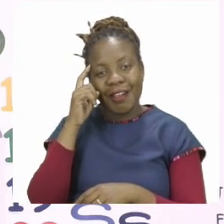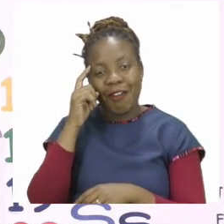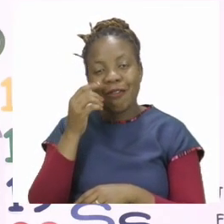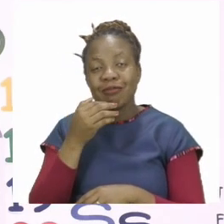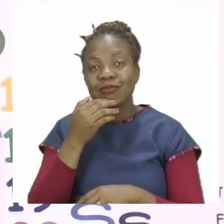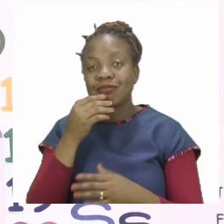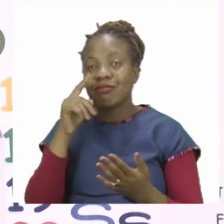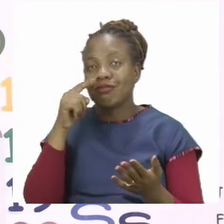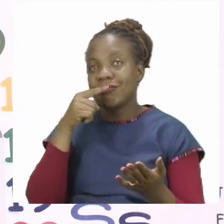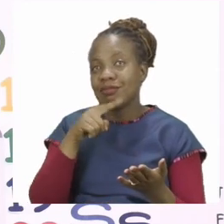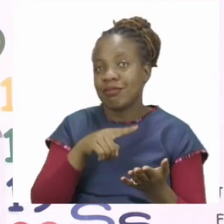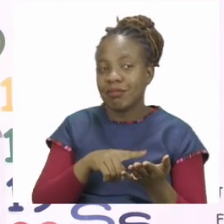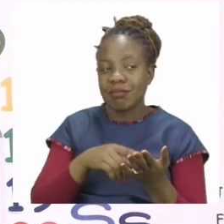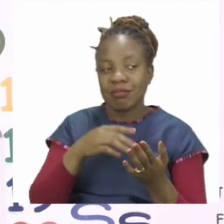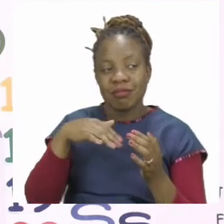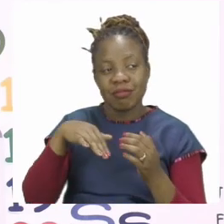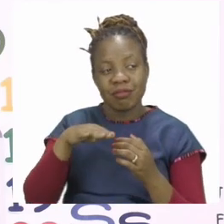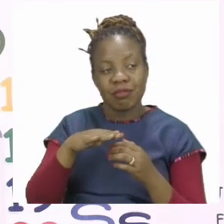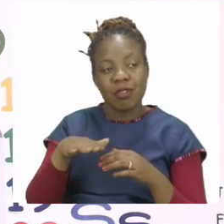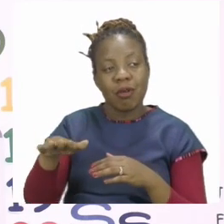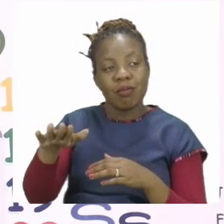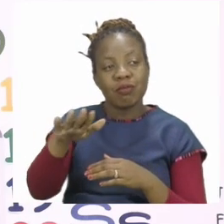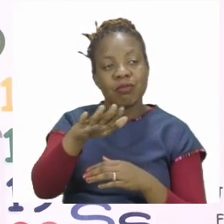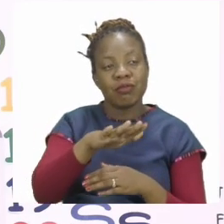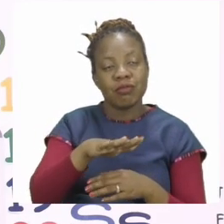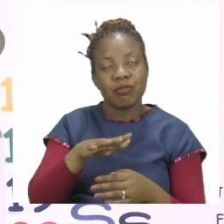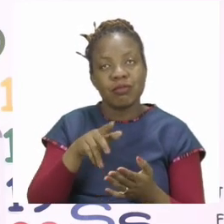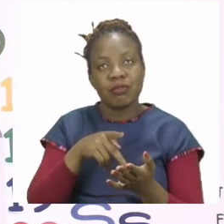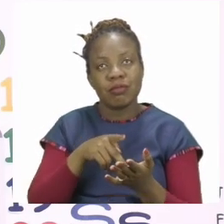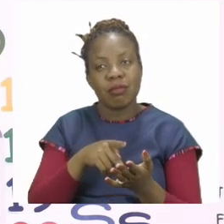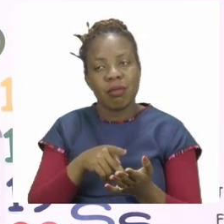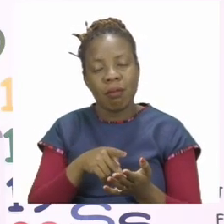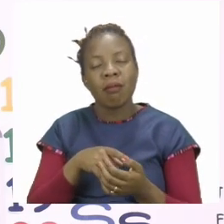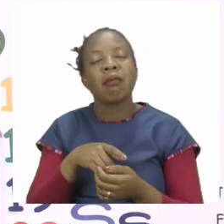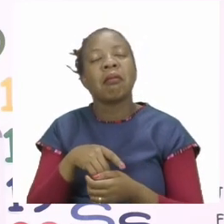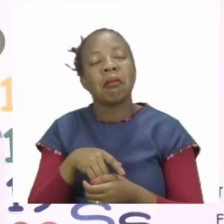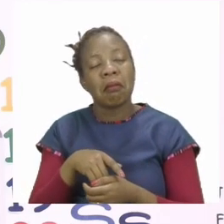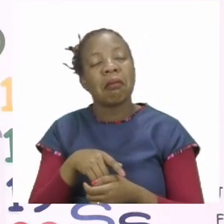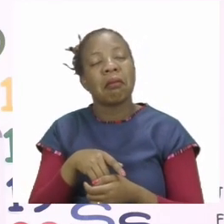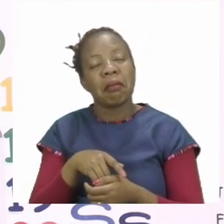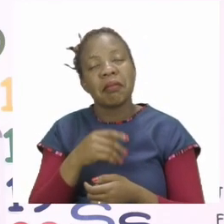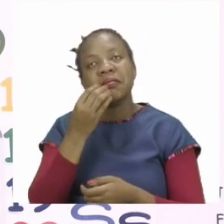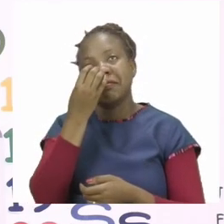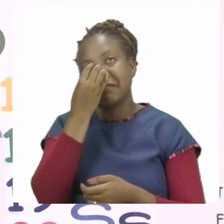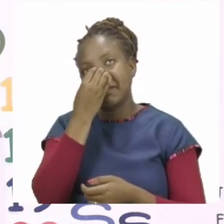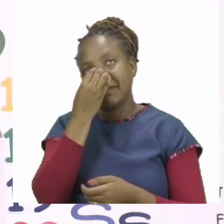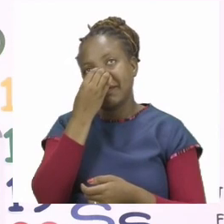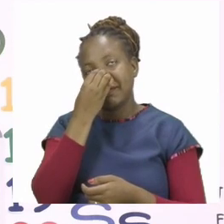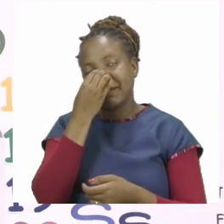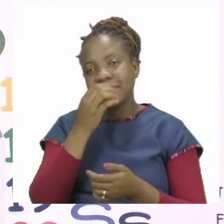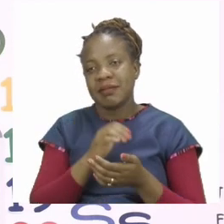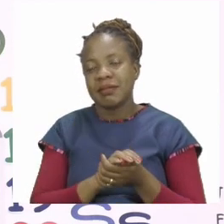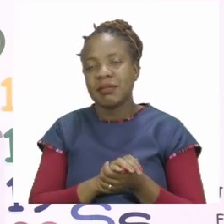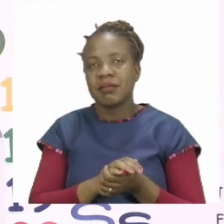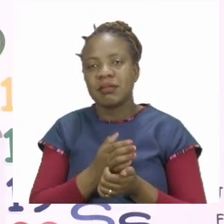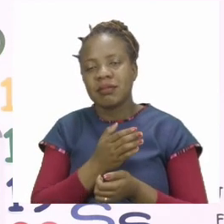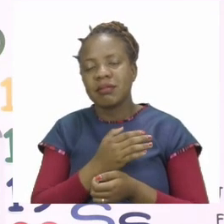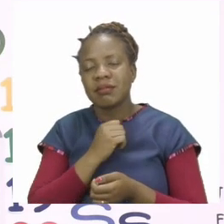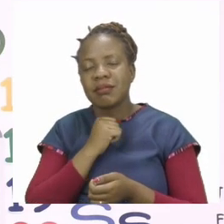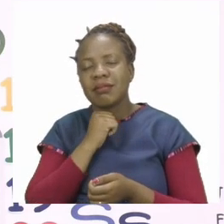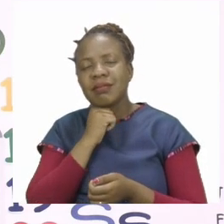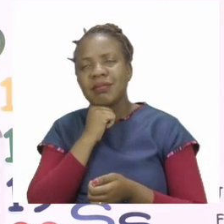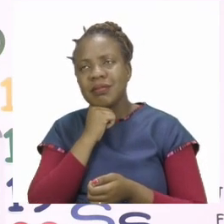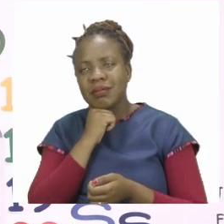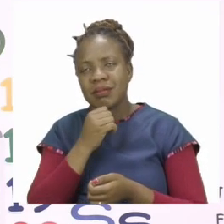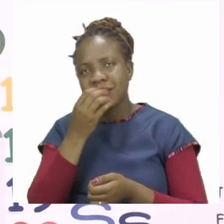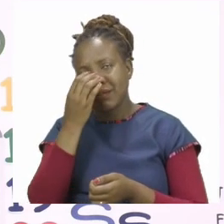park today? That's right, Zoshi. So, let's all call Zoshi. Will you